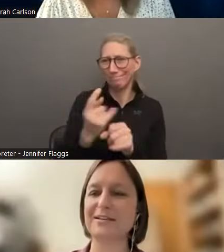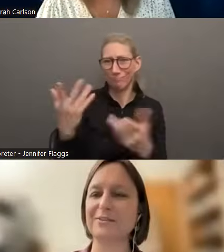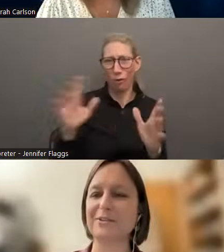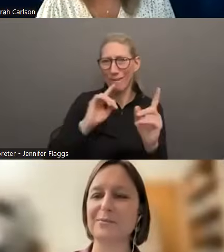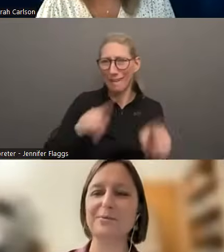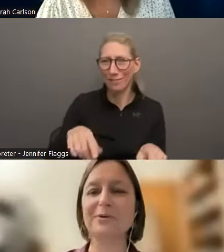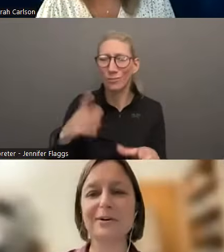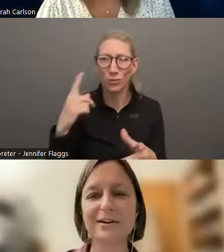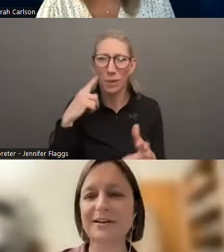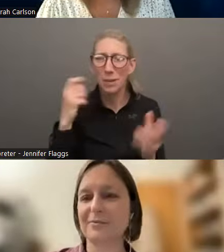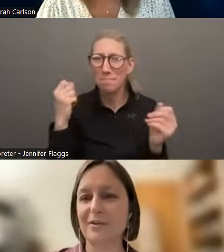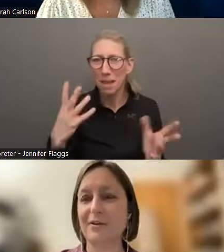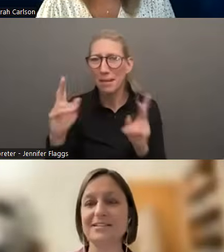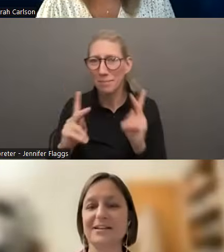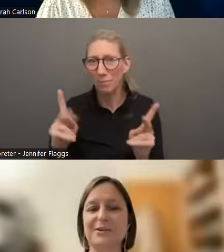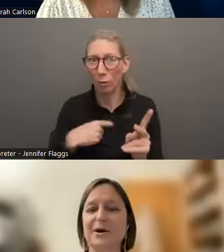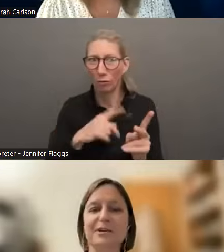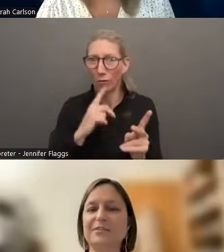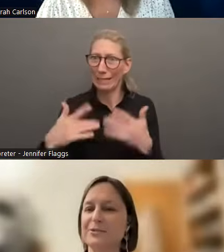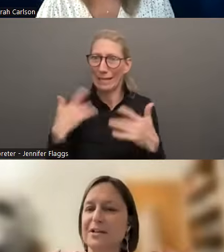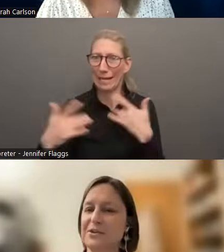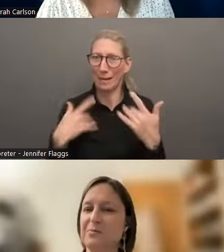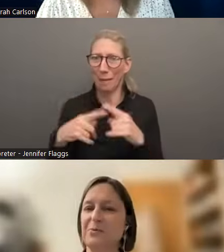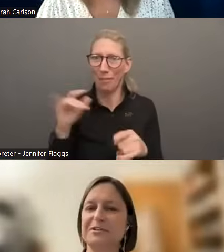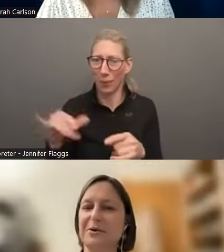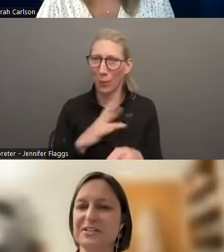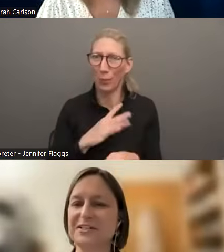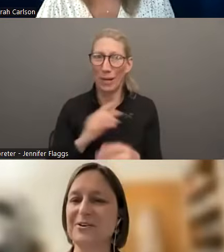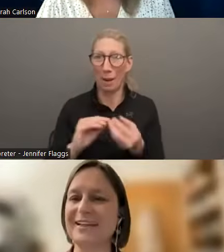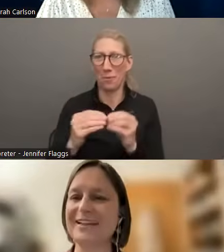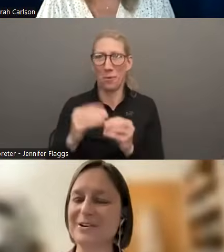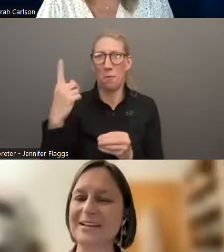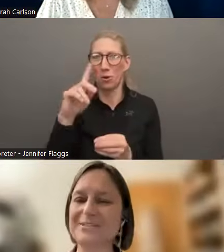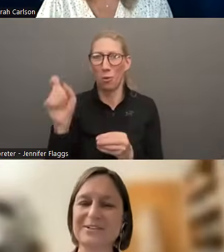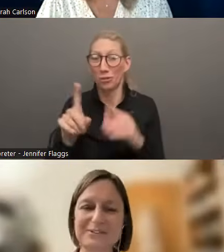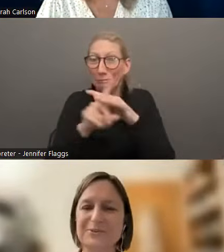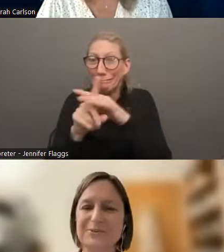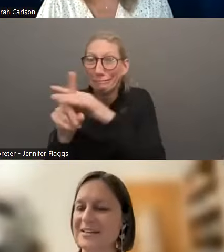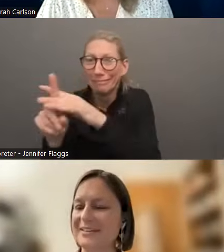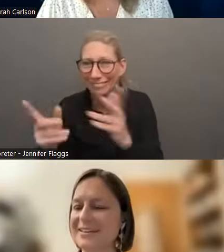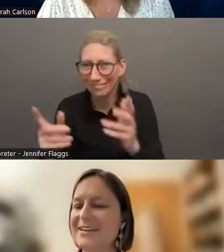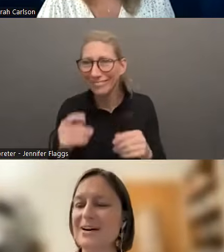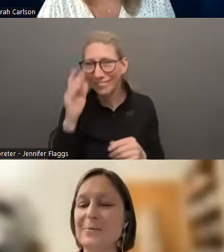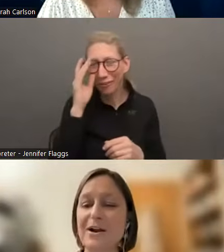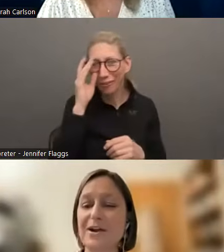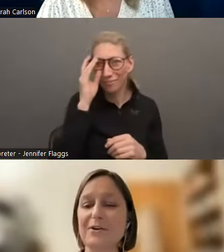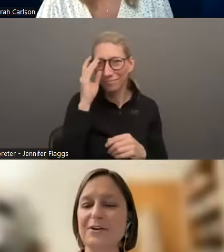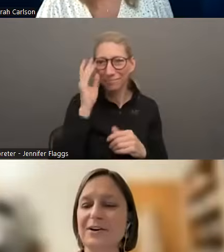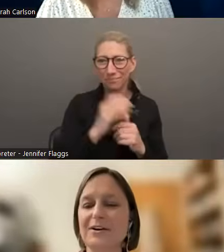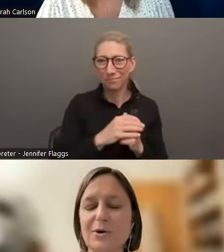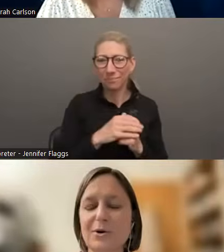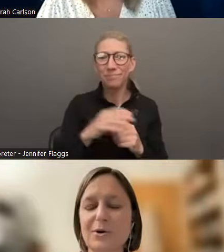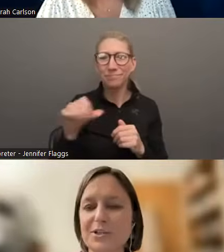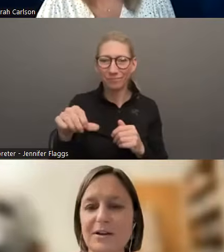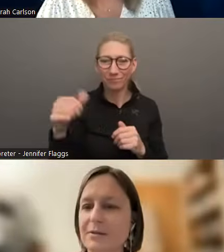I think there are a lot of people who are very excited about that. That was like the number one question going into it as we were talking.